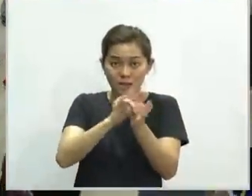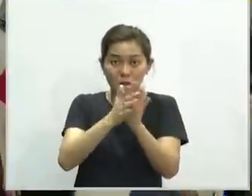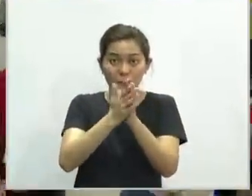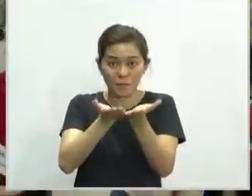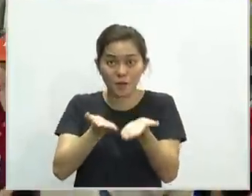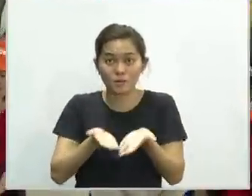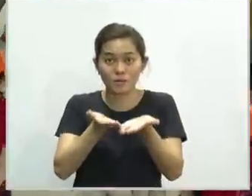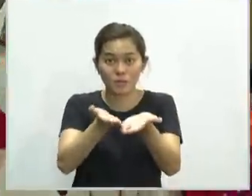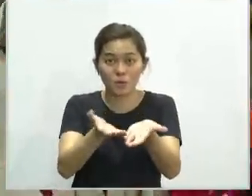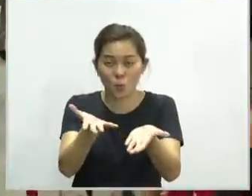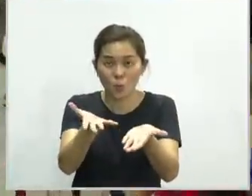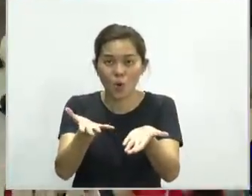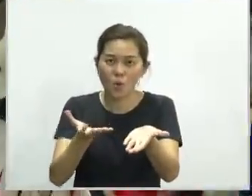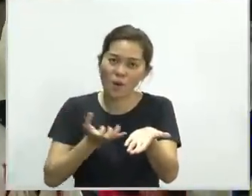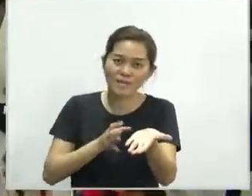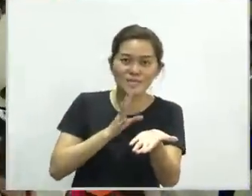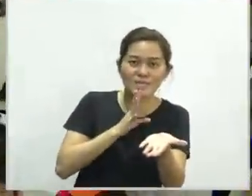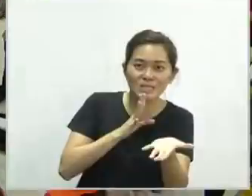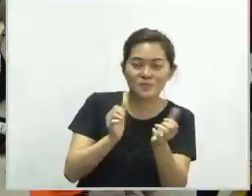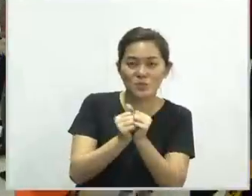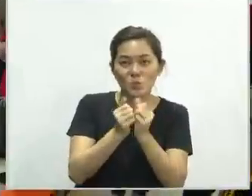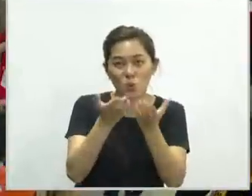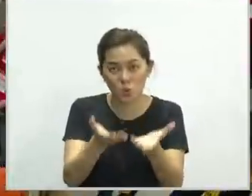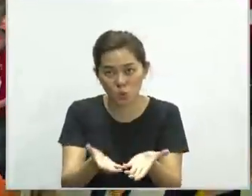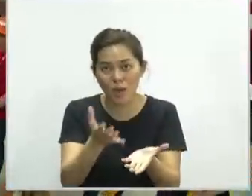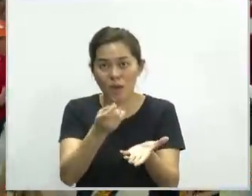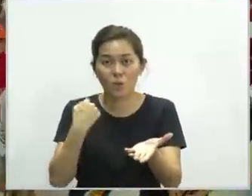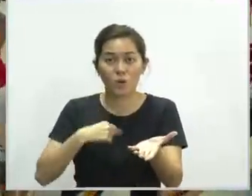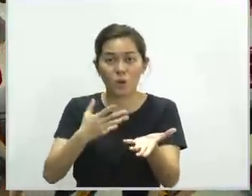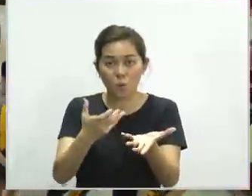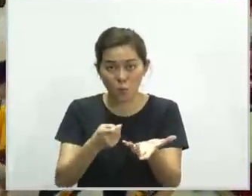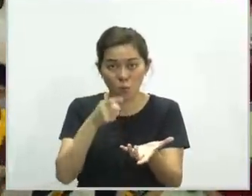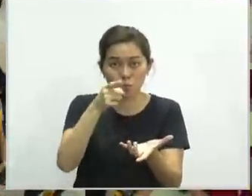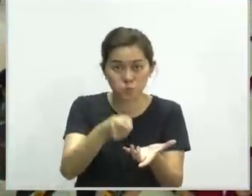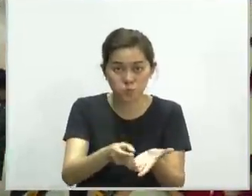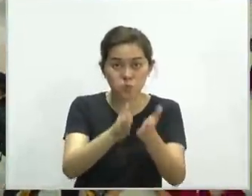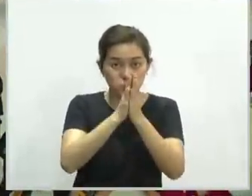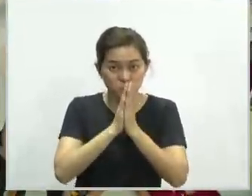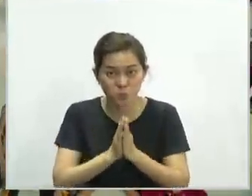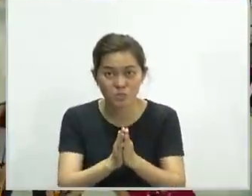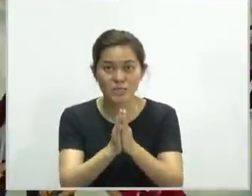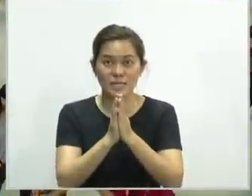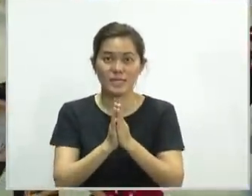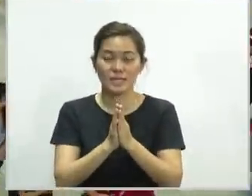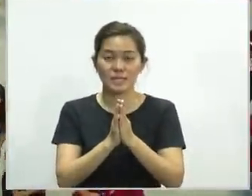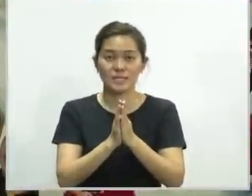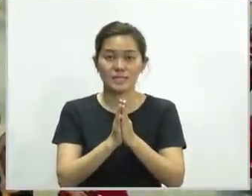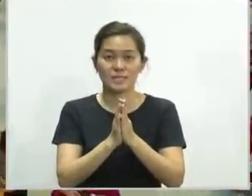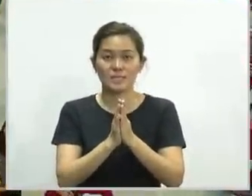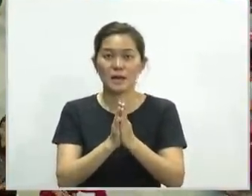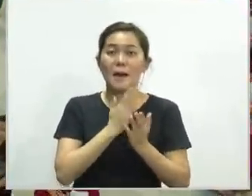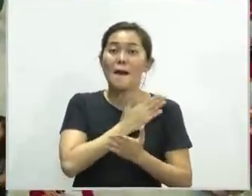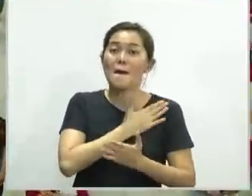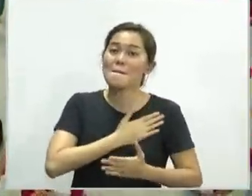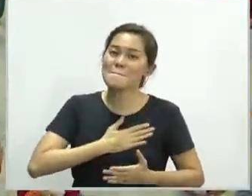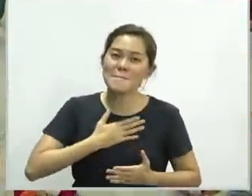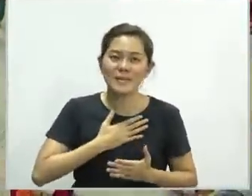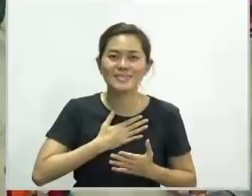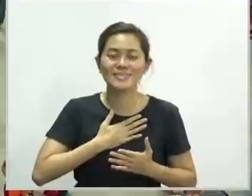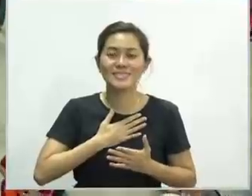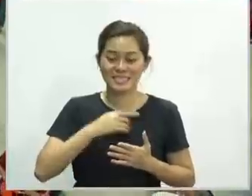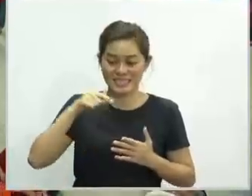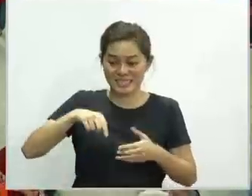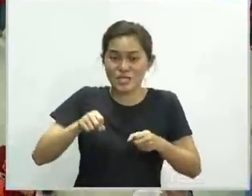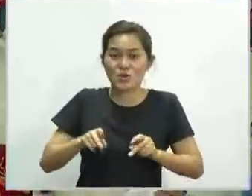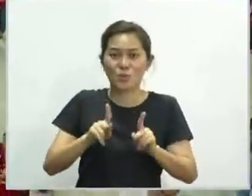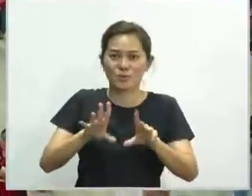to have a word with you, and we want to pray for you. Please seize the